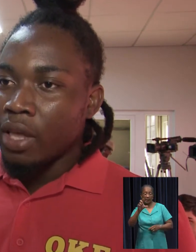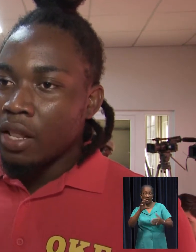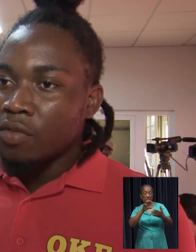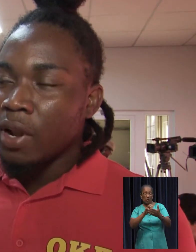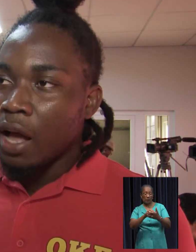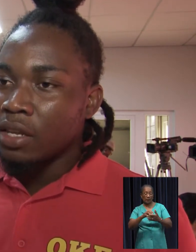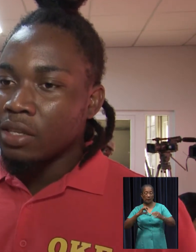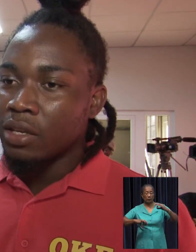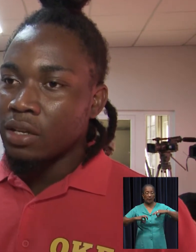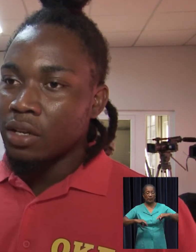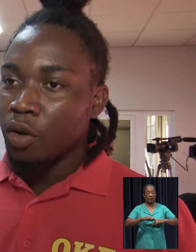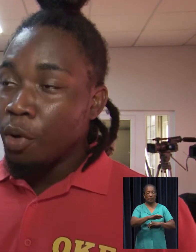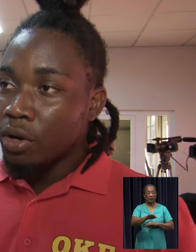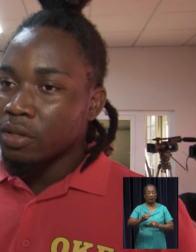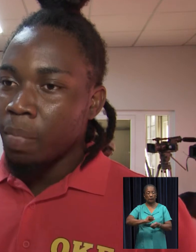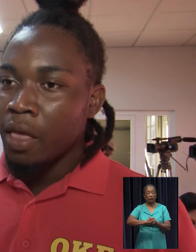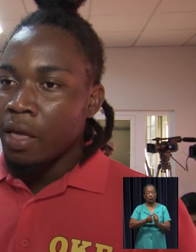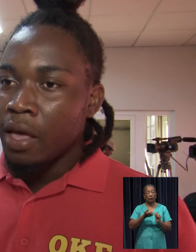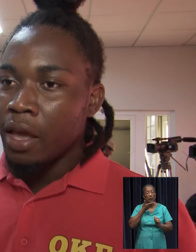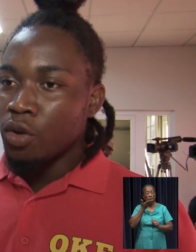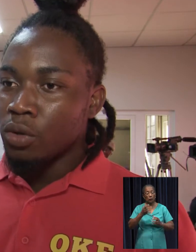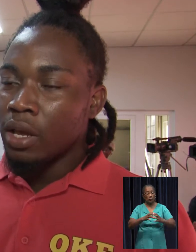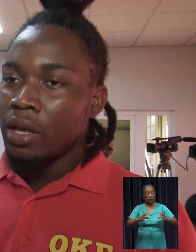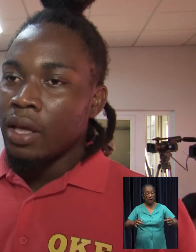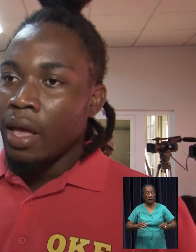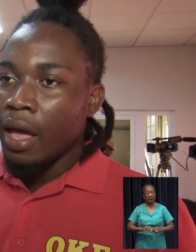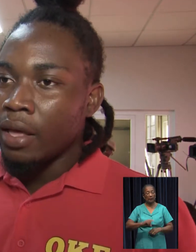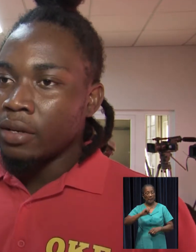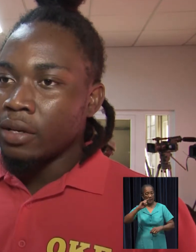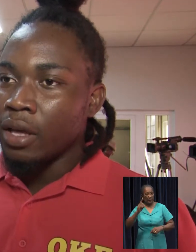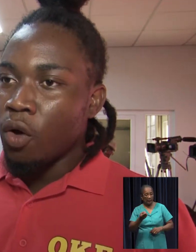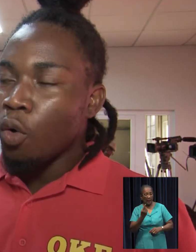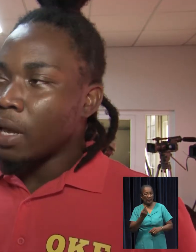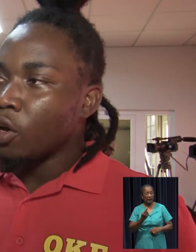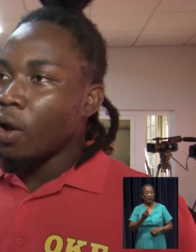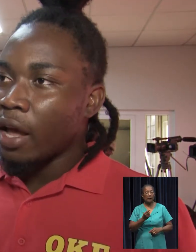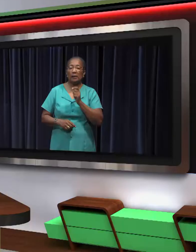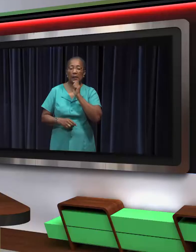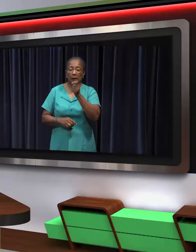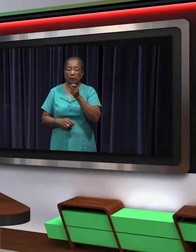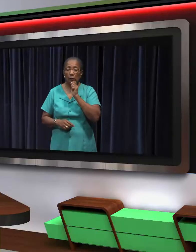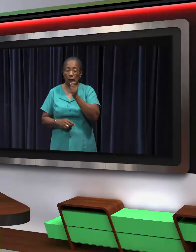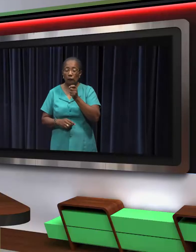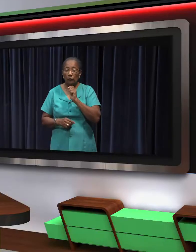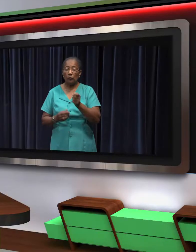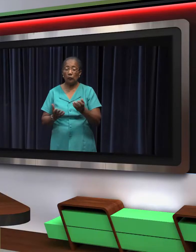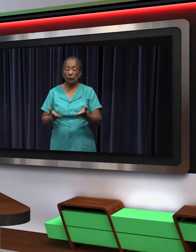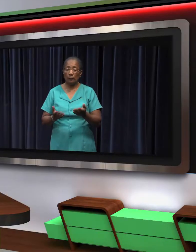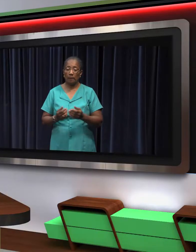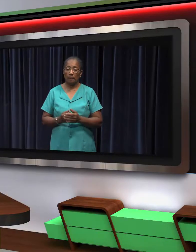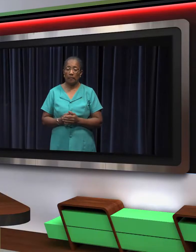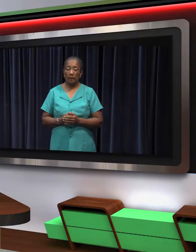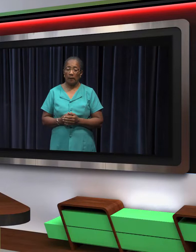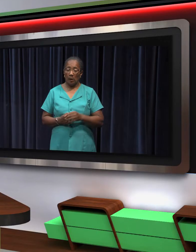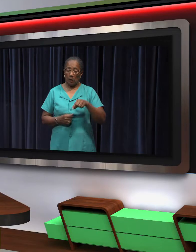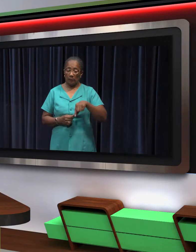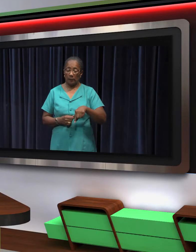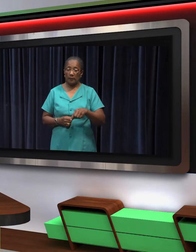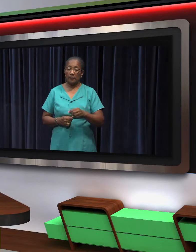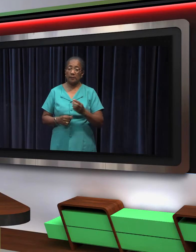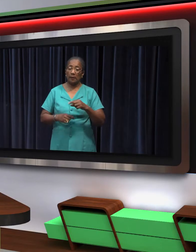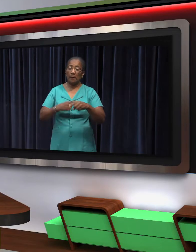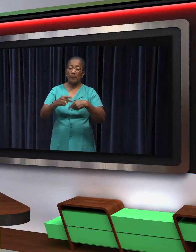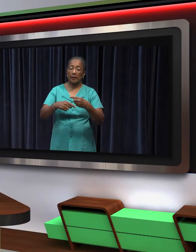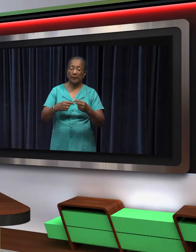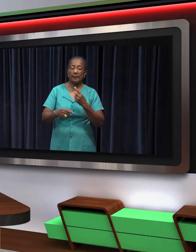their names to the Ministry of Sports and Youth. Then an interview was taken from them. In this way,